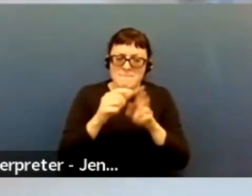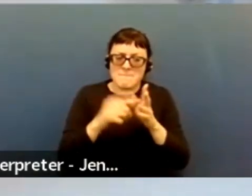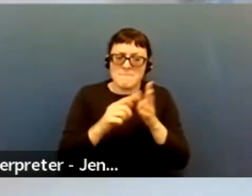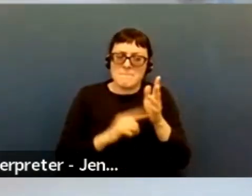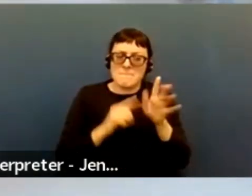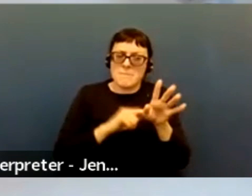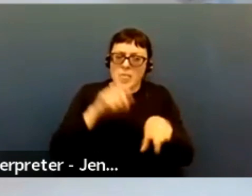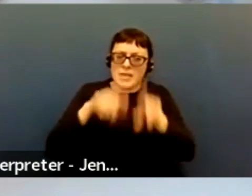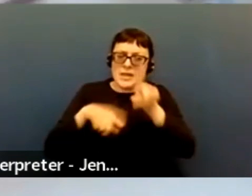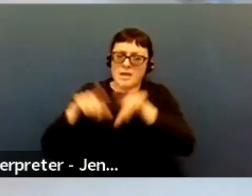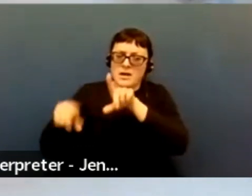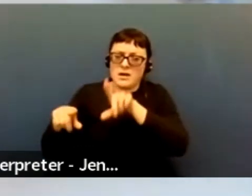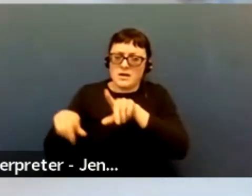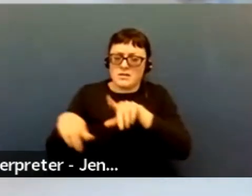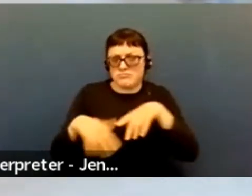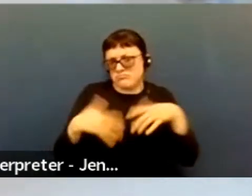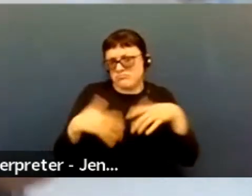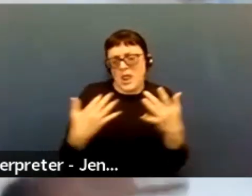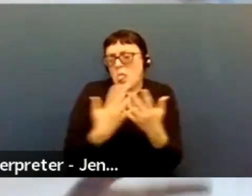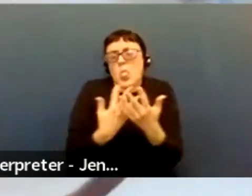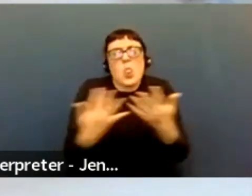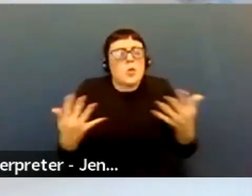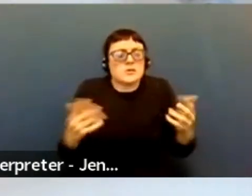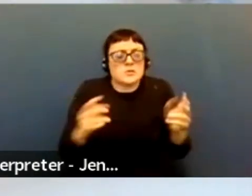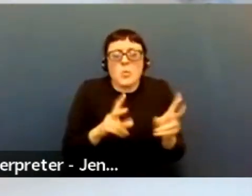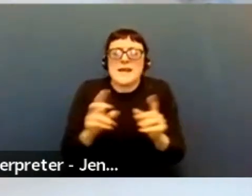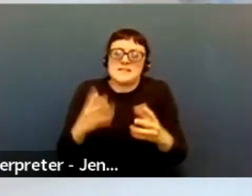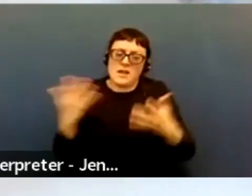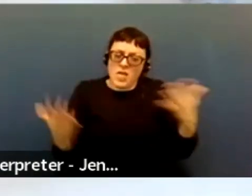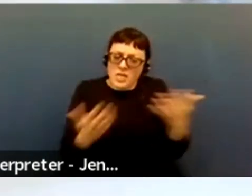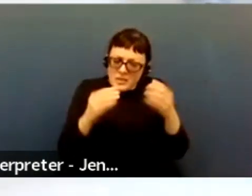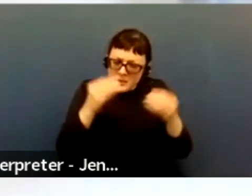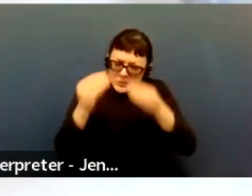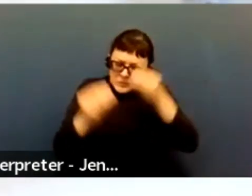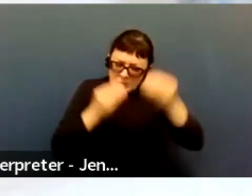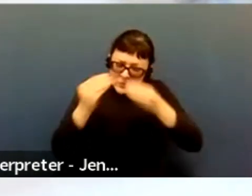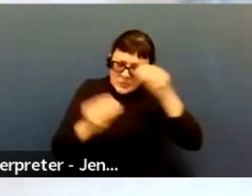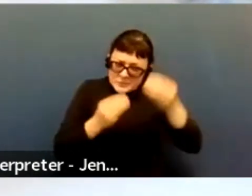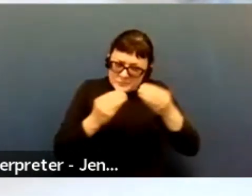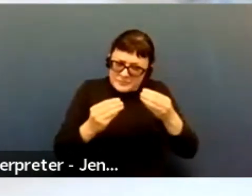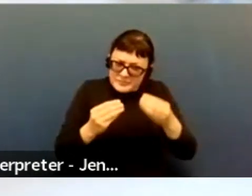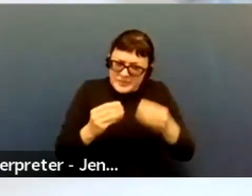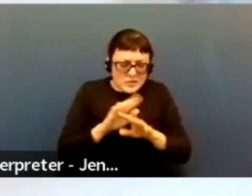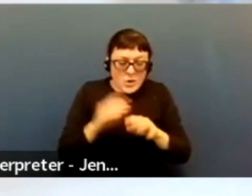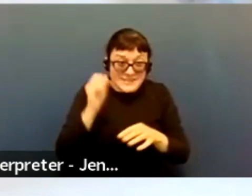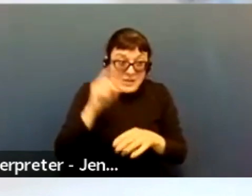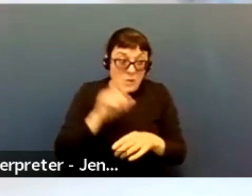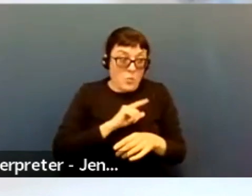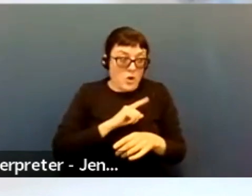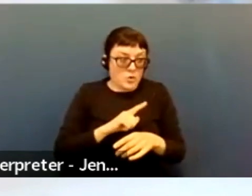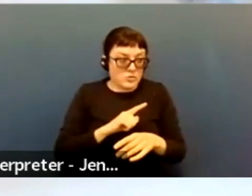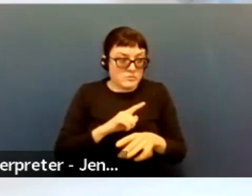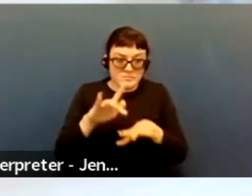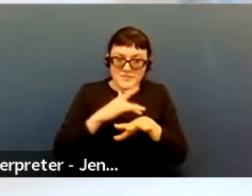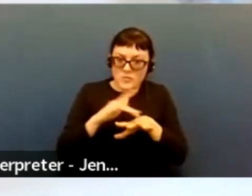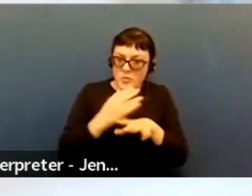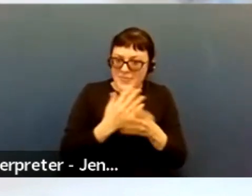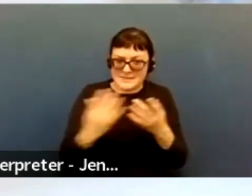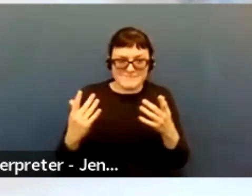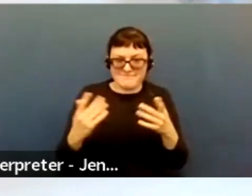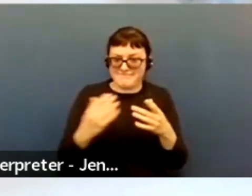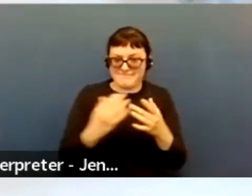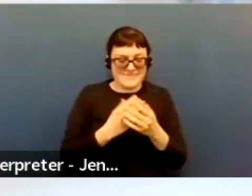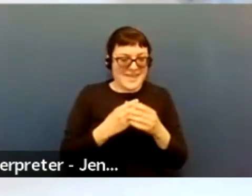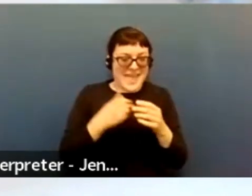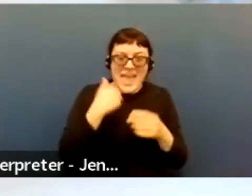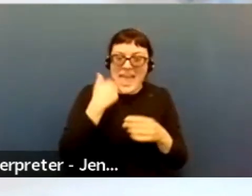going poly. Maybe it's you know, there's a lot to play with there. And I don't understand why it's not been done